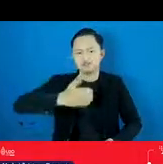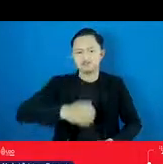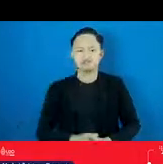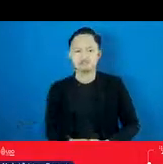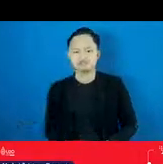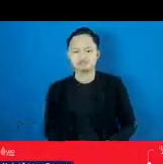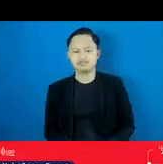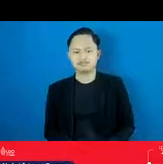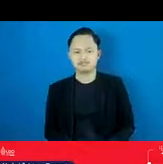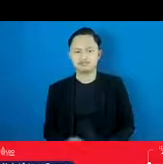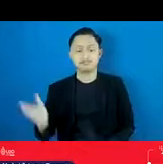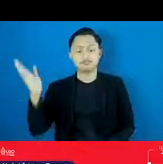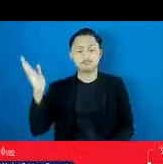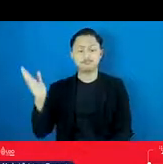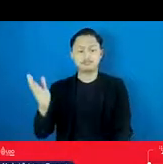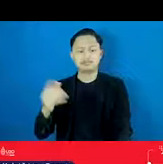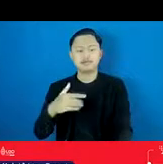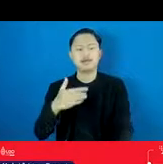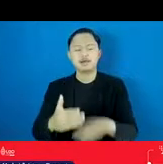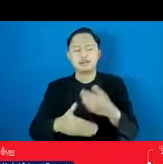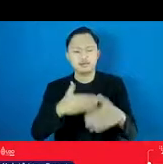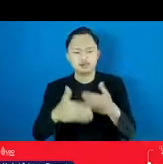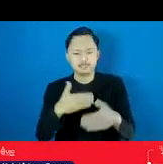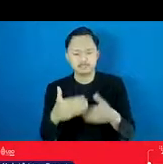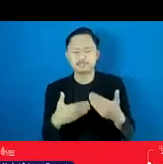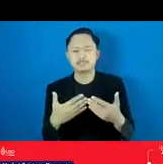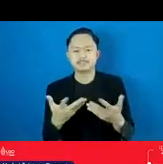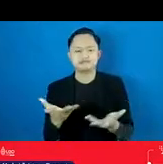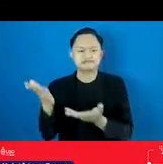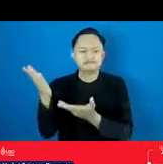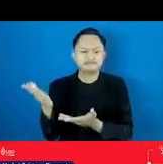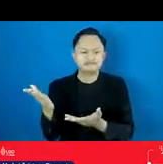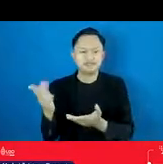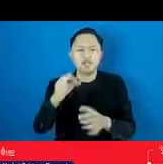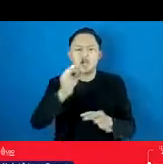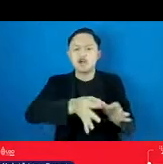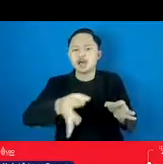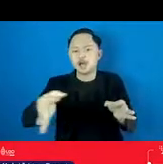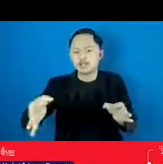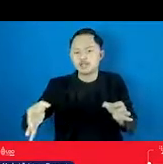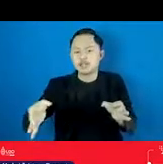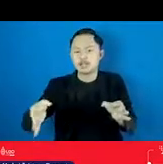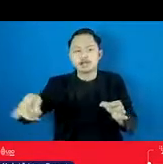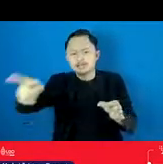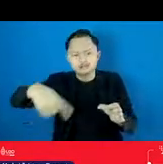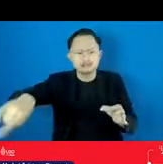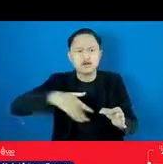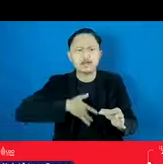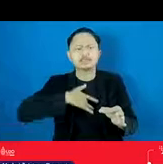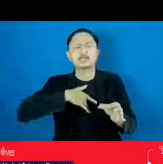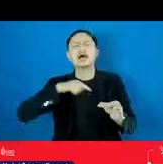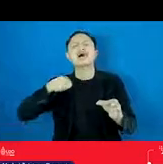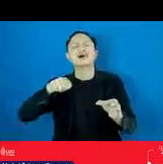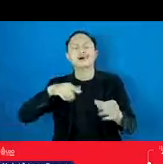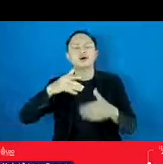own territory, in their operational hazardness, all that, so that they can feel what is this, I mean, how electric buses